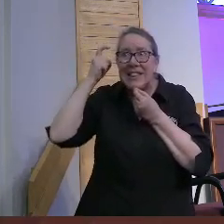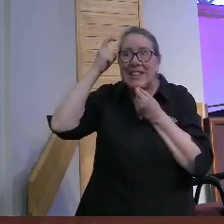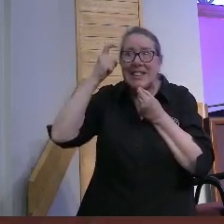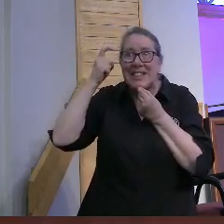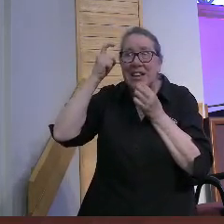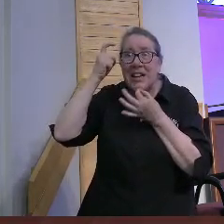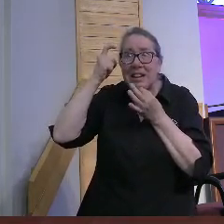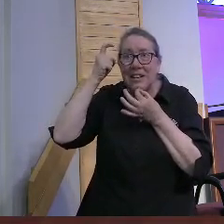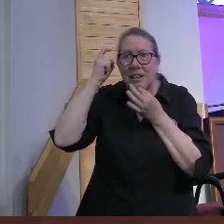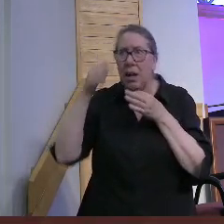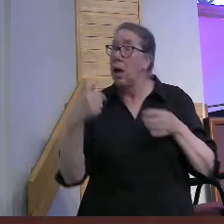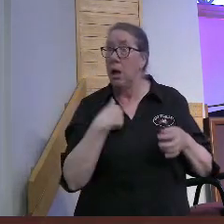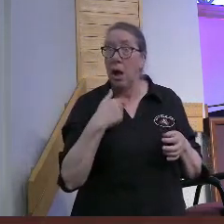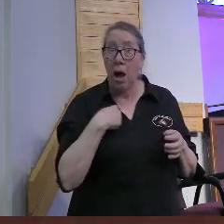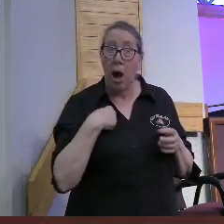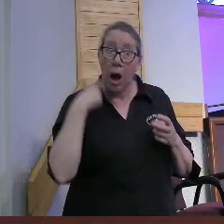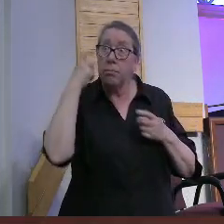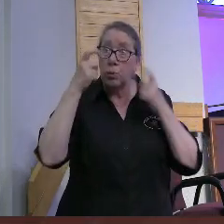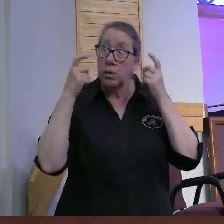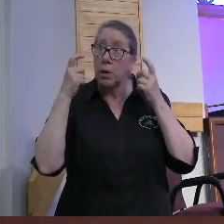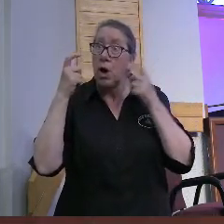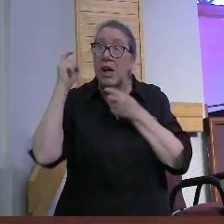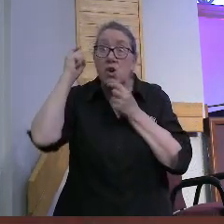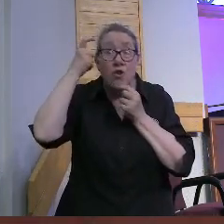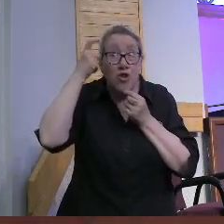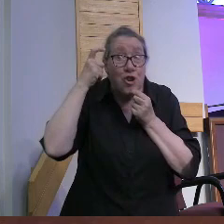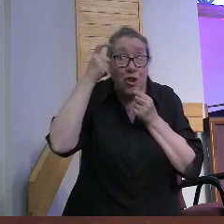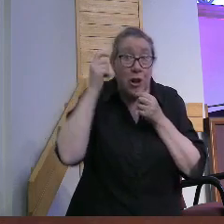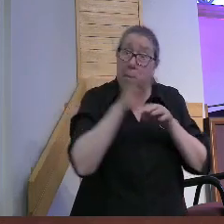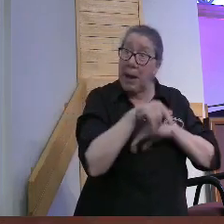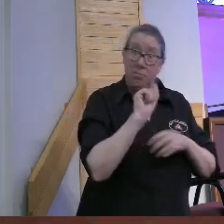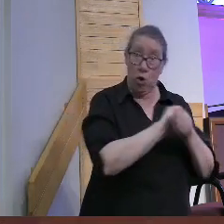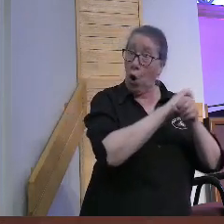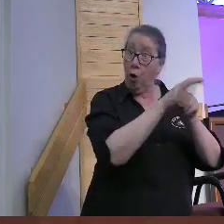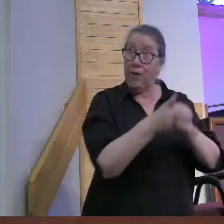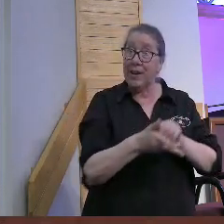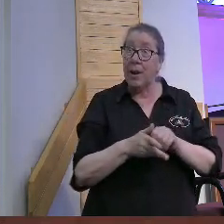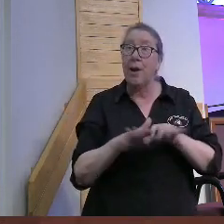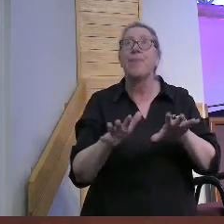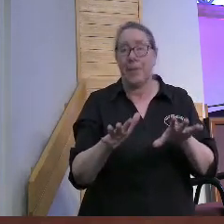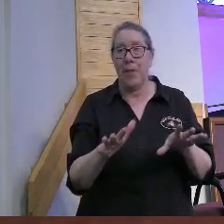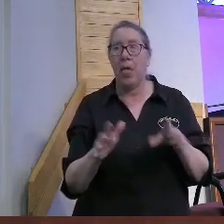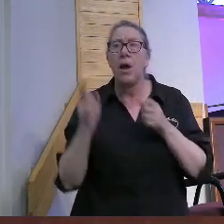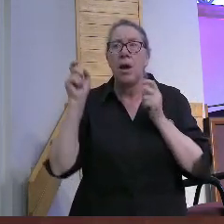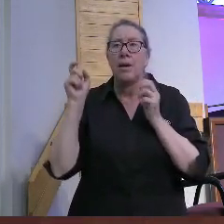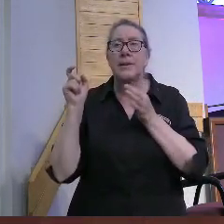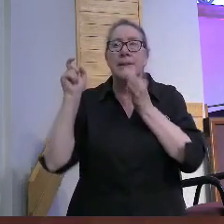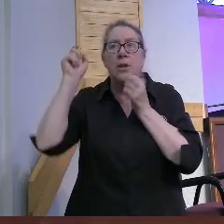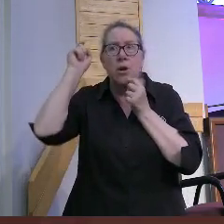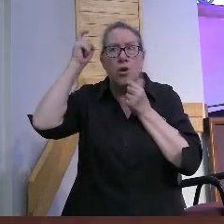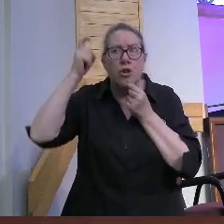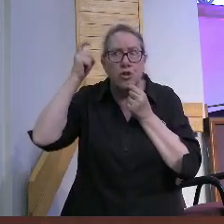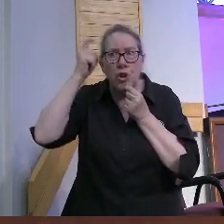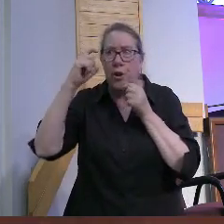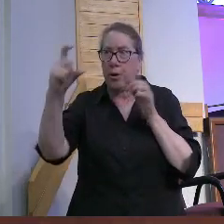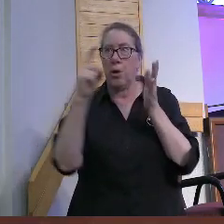in the world. Yes, COVID-19 is something to be concerned about. And we need to follow the directions that we are given to keep